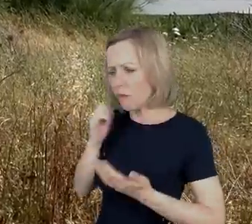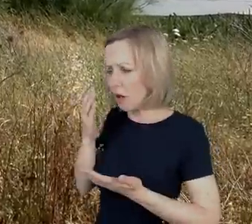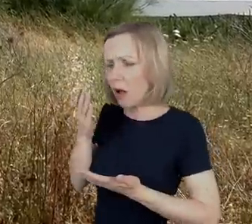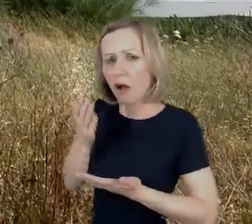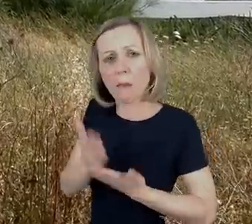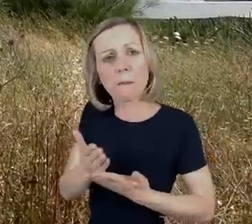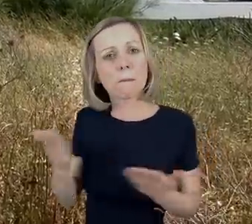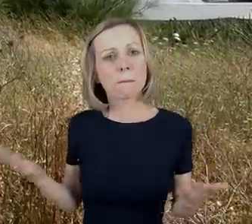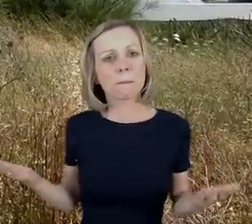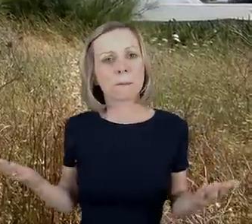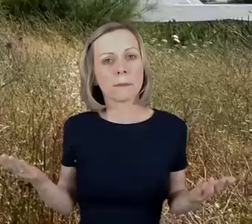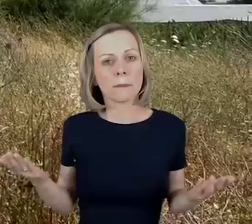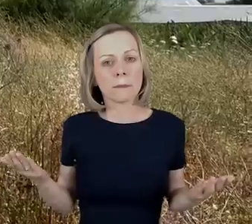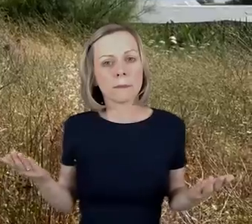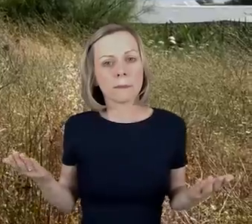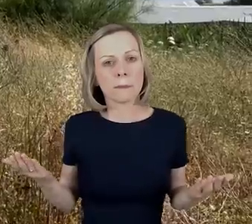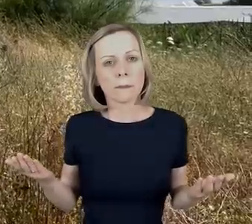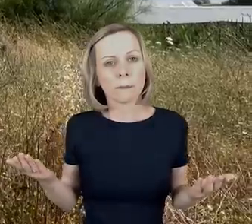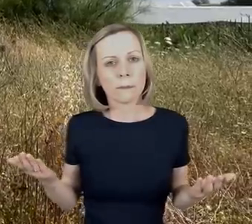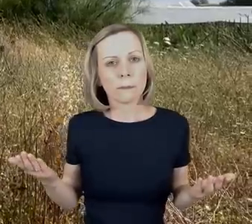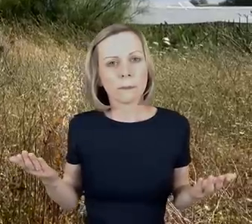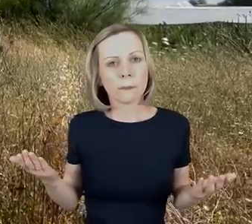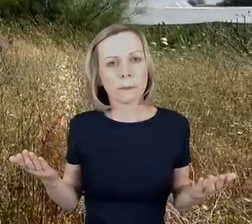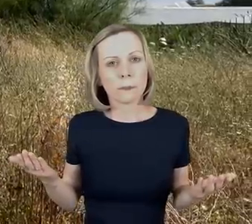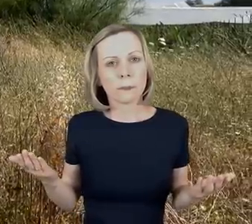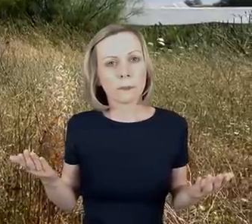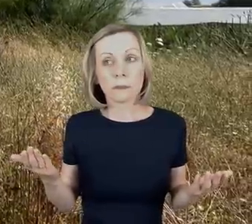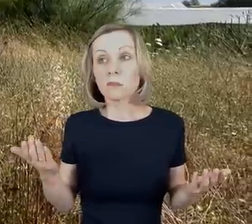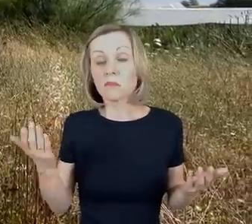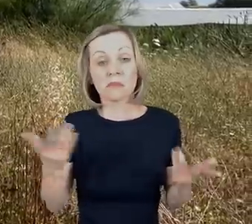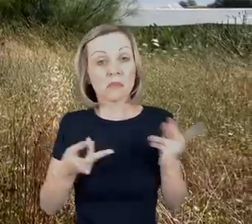He asks. Do you really love me?